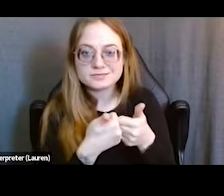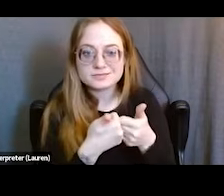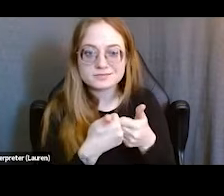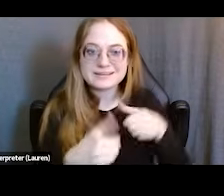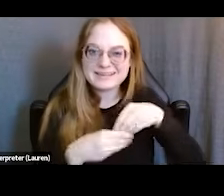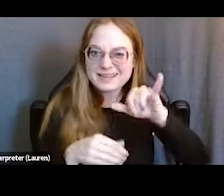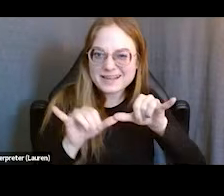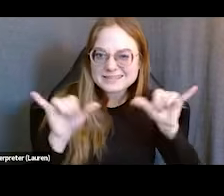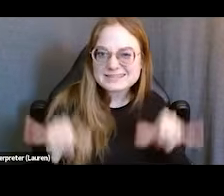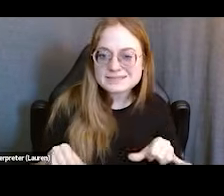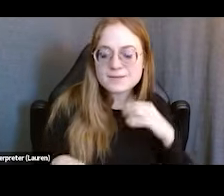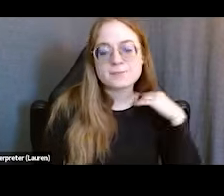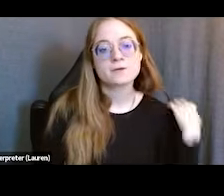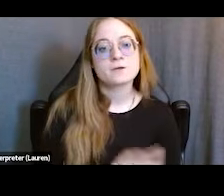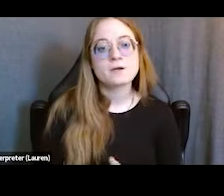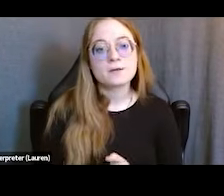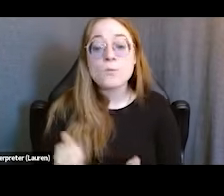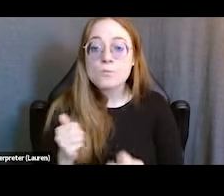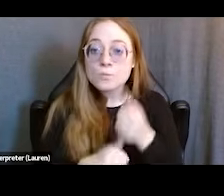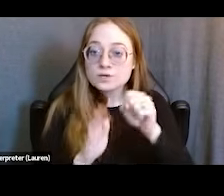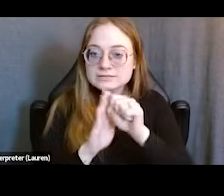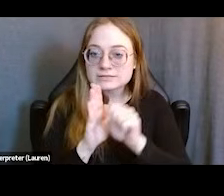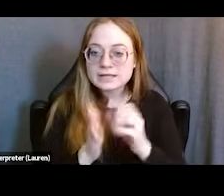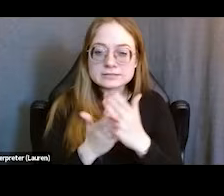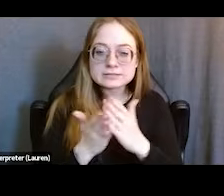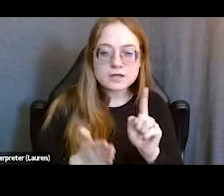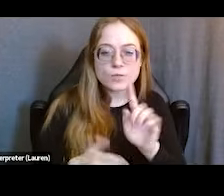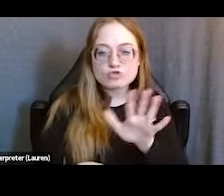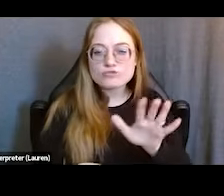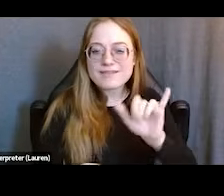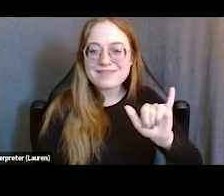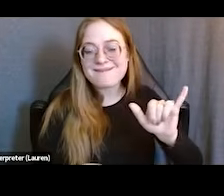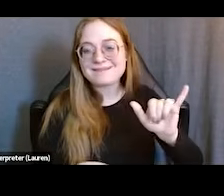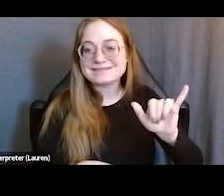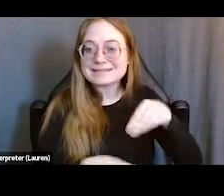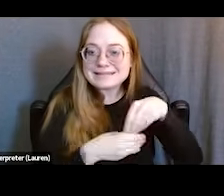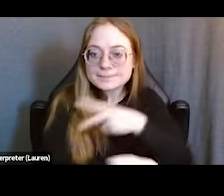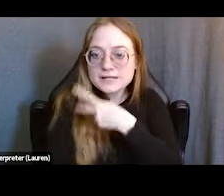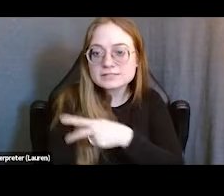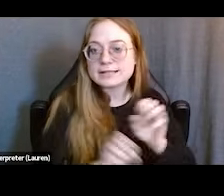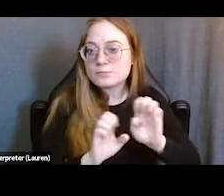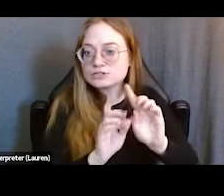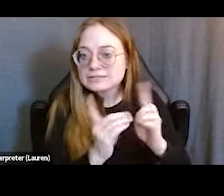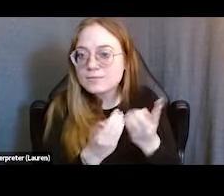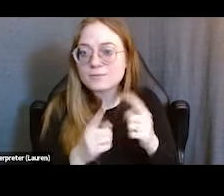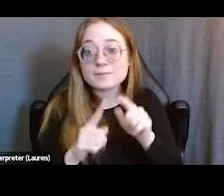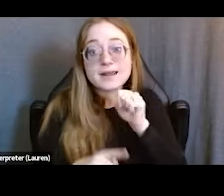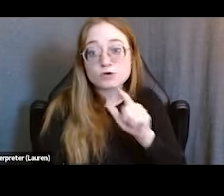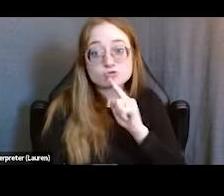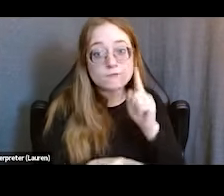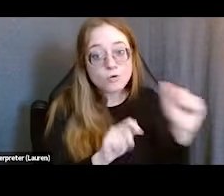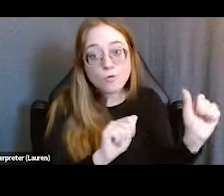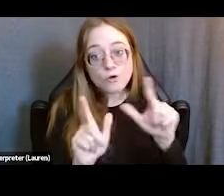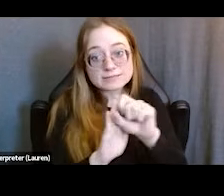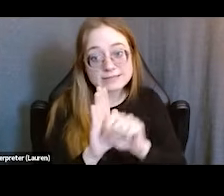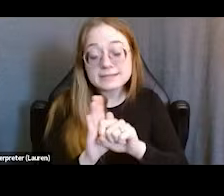able to intervene. Most states, it's in somewhere around that emergency department and inpatient, but it's not true in all states. In some states, it's